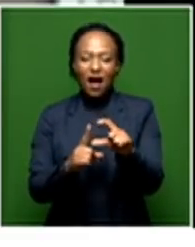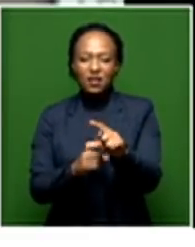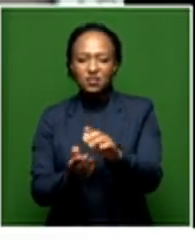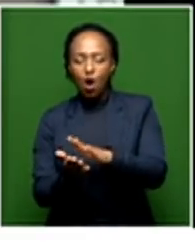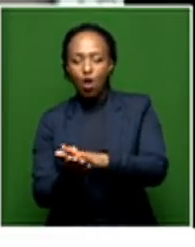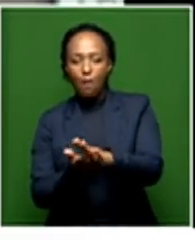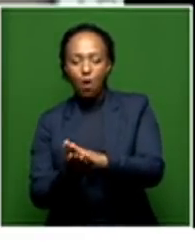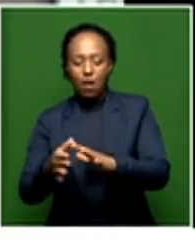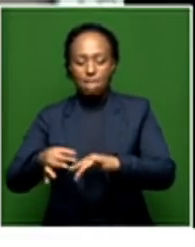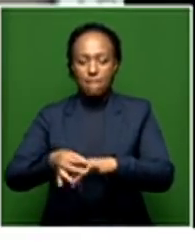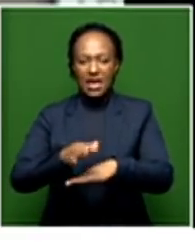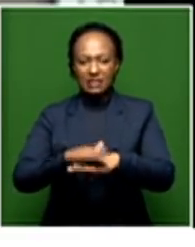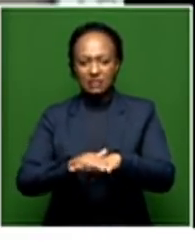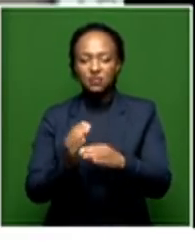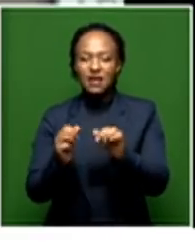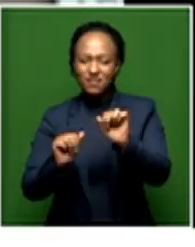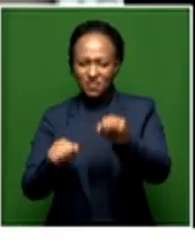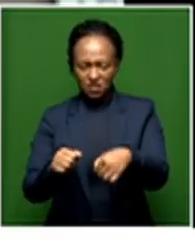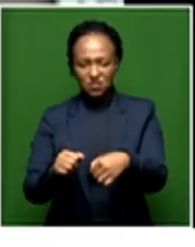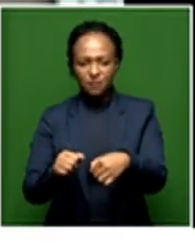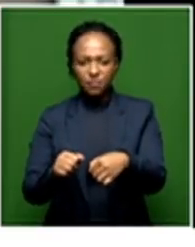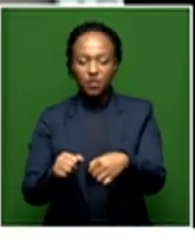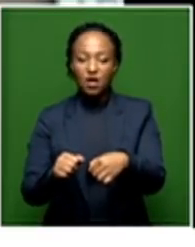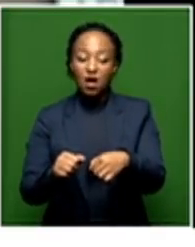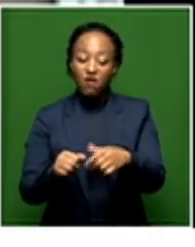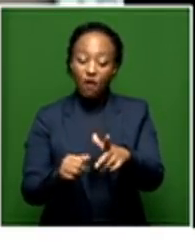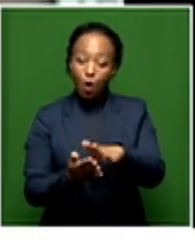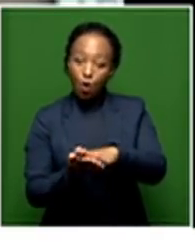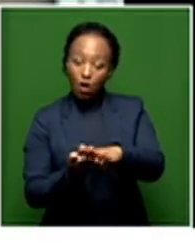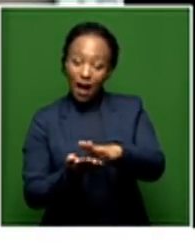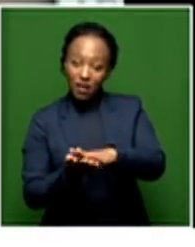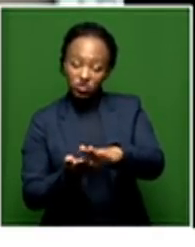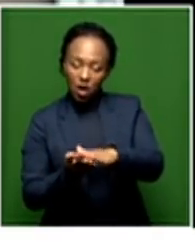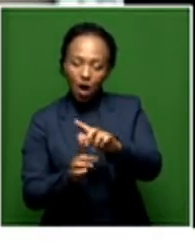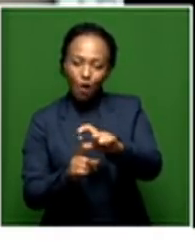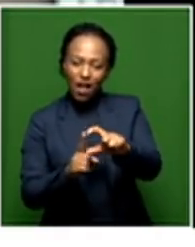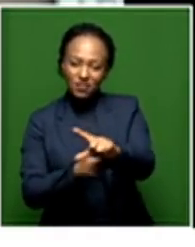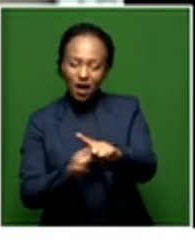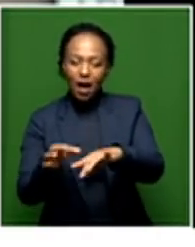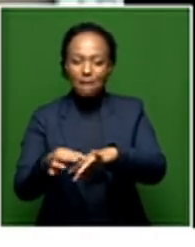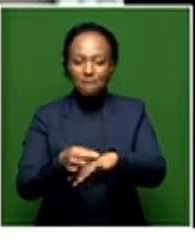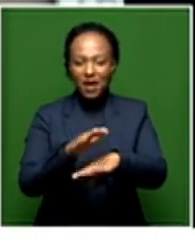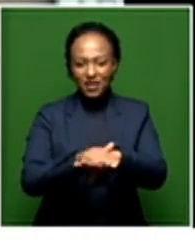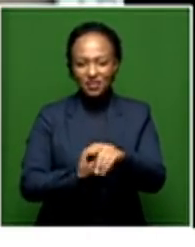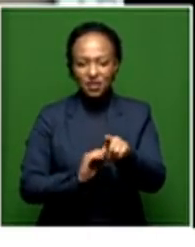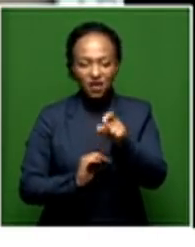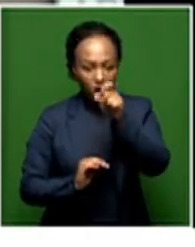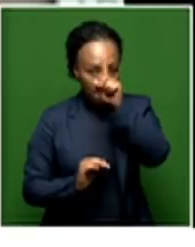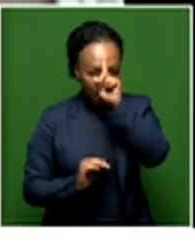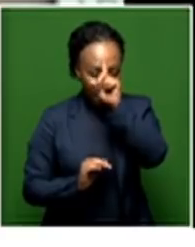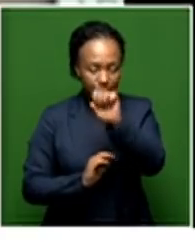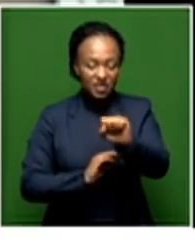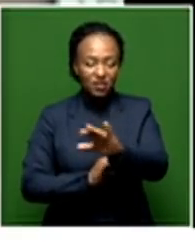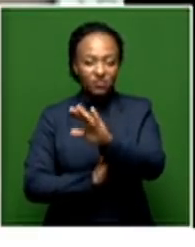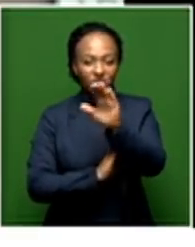I can't stress enough that when you deal with customary marriages, when you deal with marriages by Black South